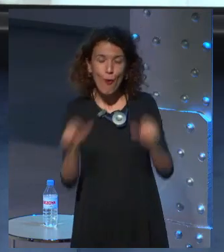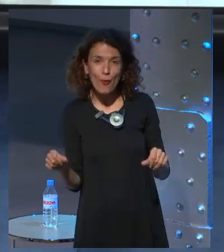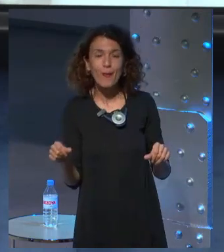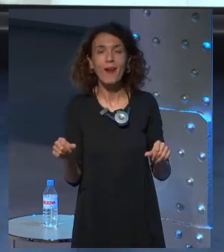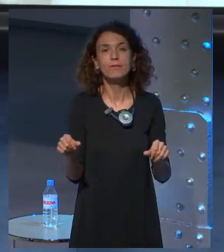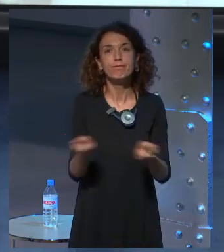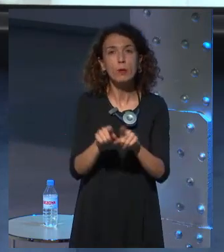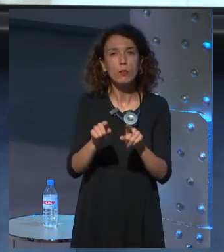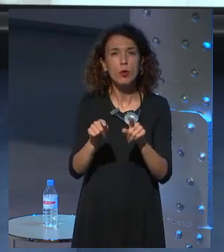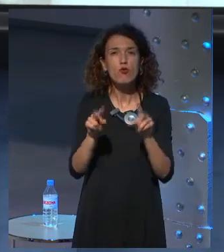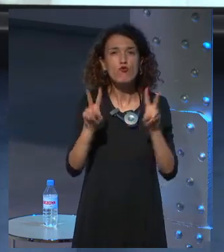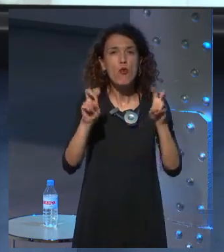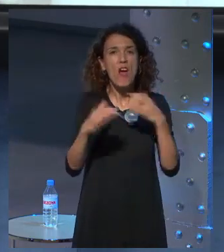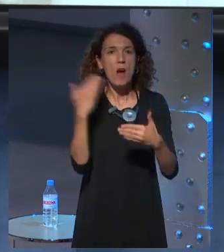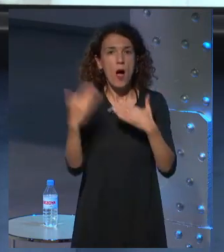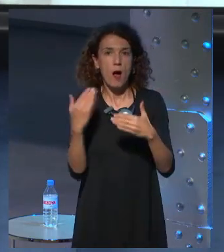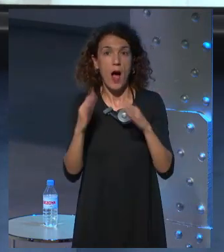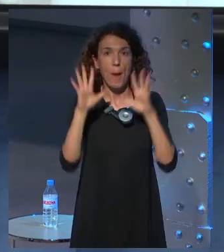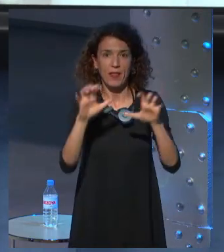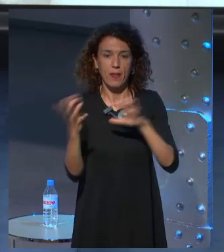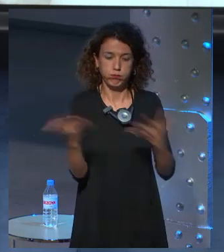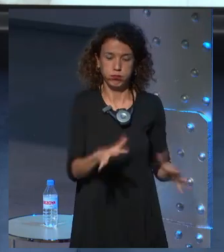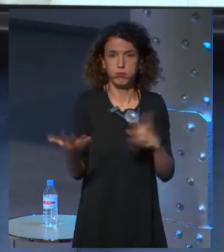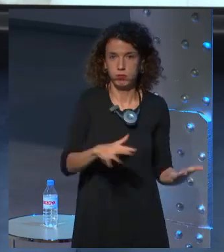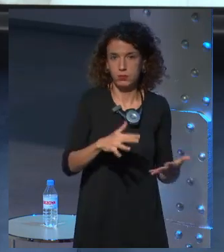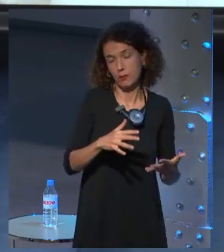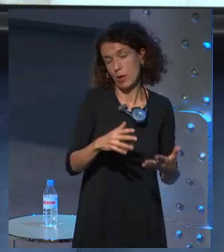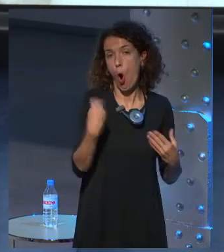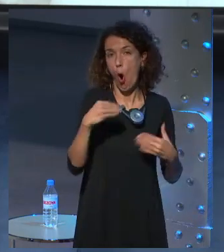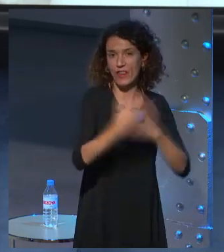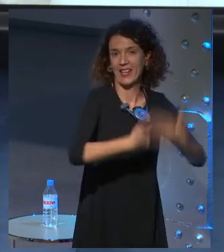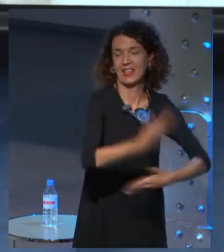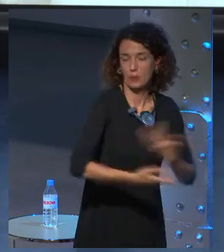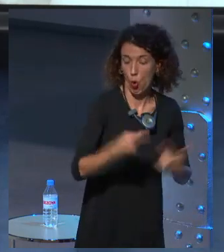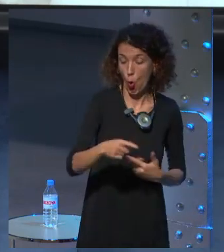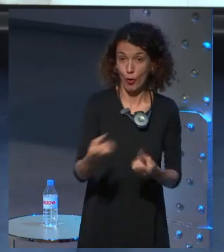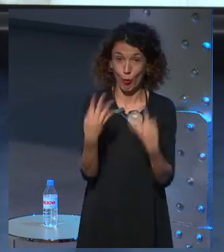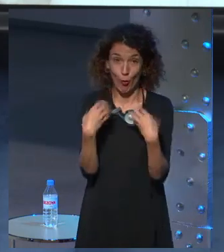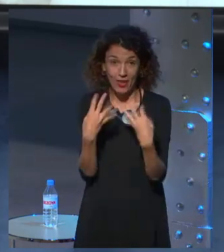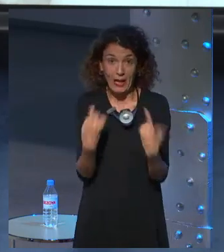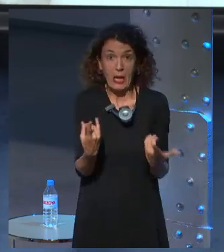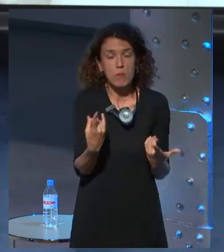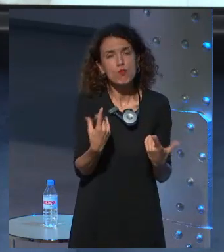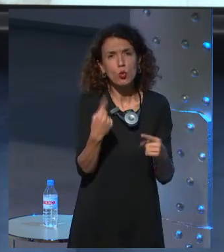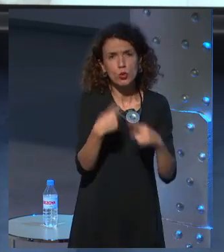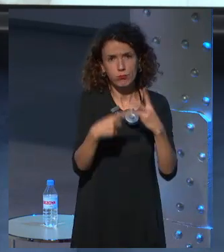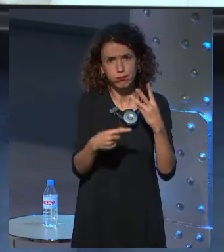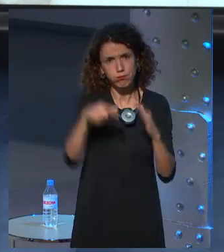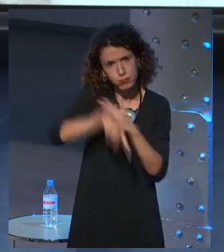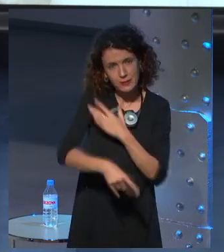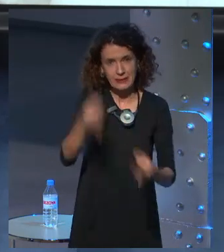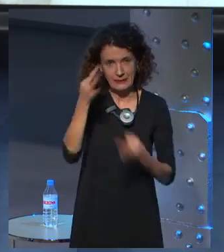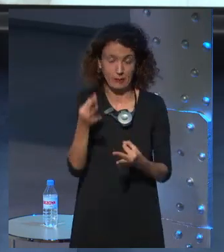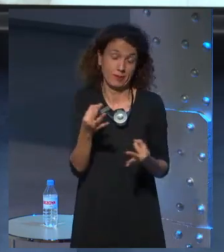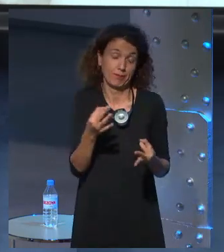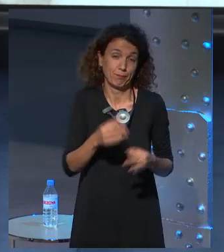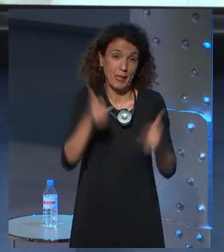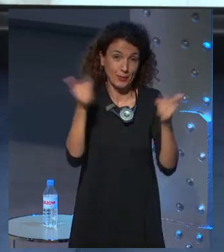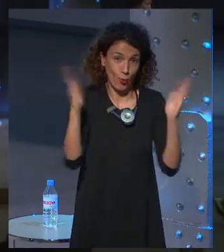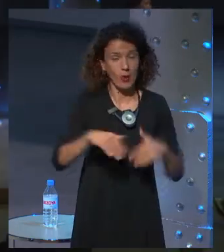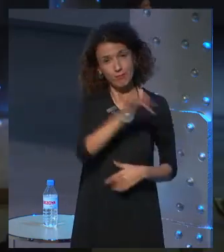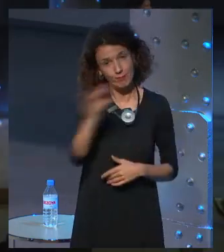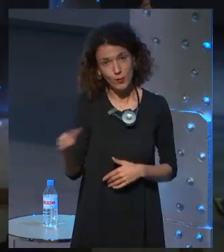or the different new ways of learning for young people. She's going to tell us about all that and a lot more.